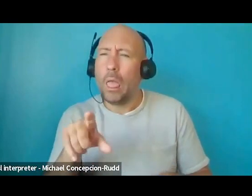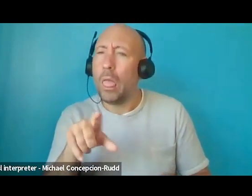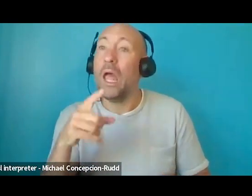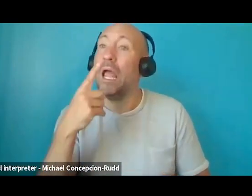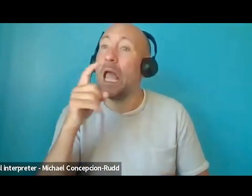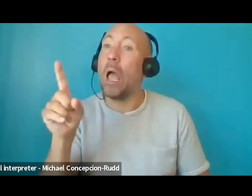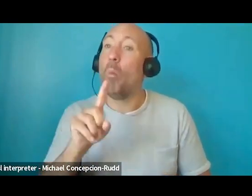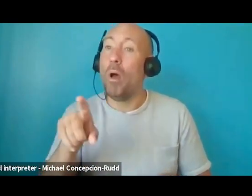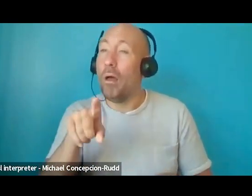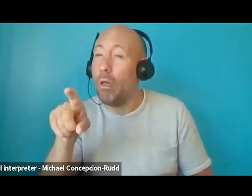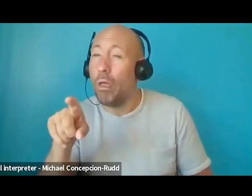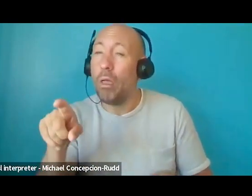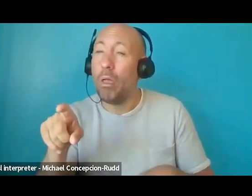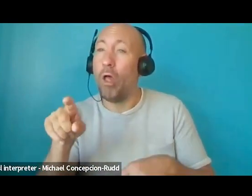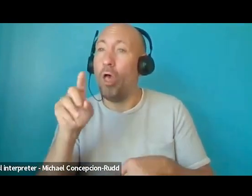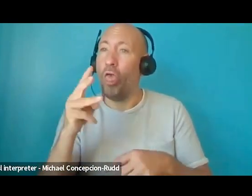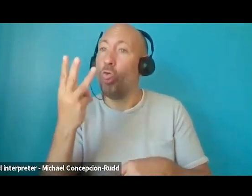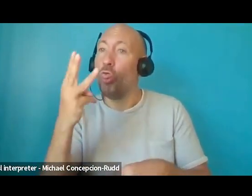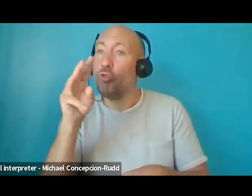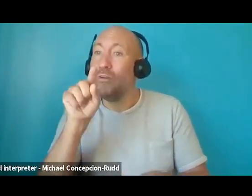the video and click Pin.